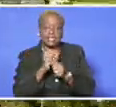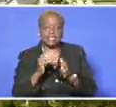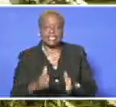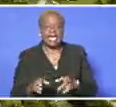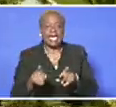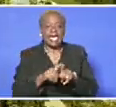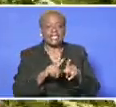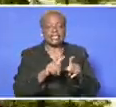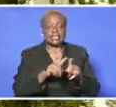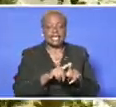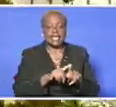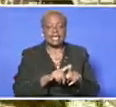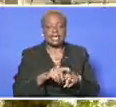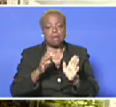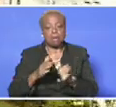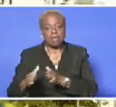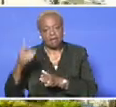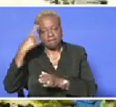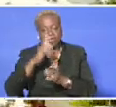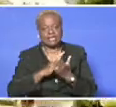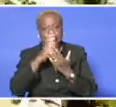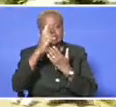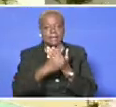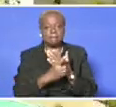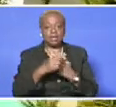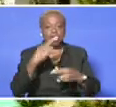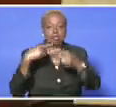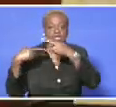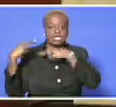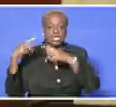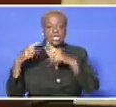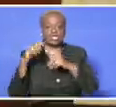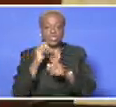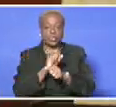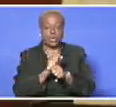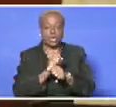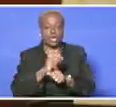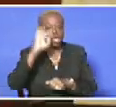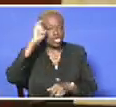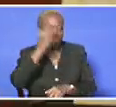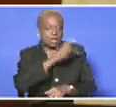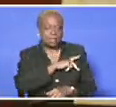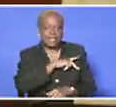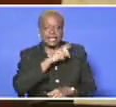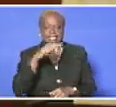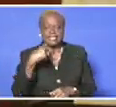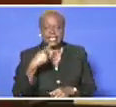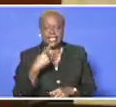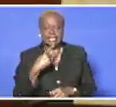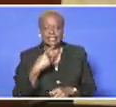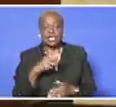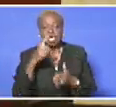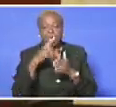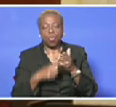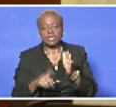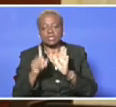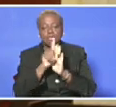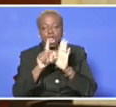a December return to work. Labor Director John Pinder on the position. What the law says is